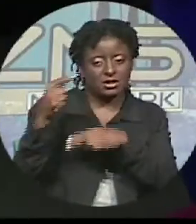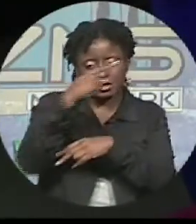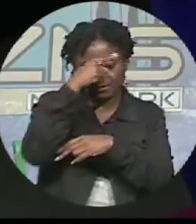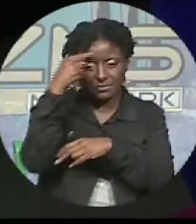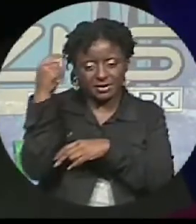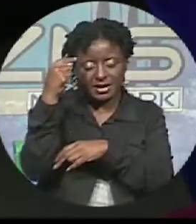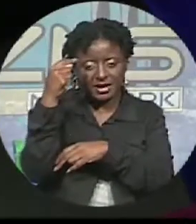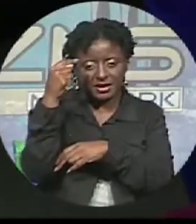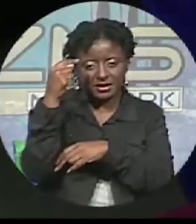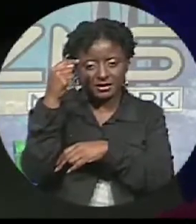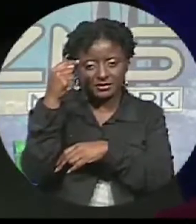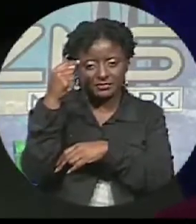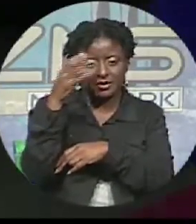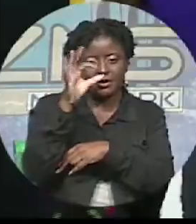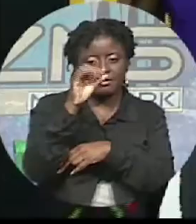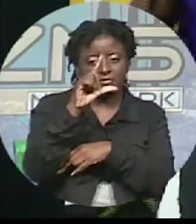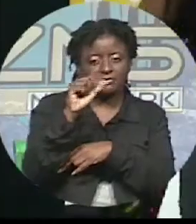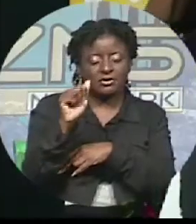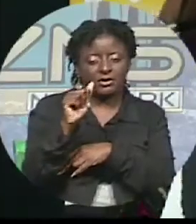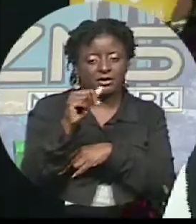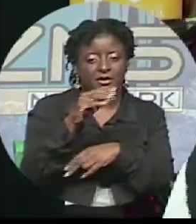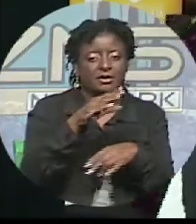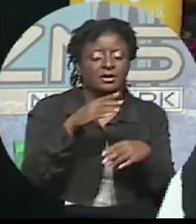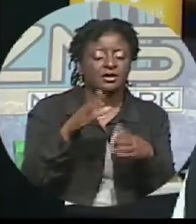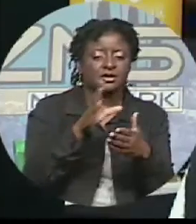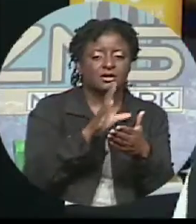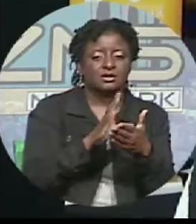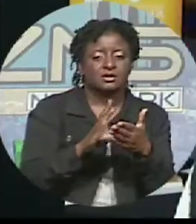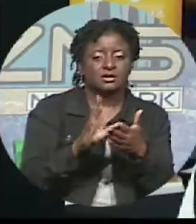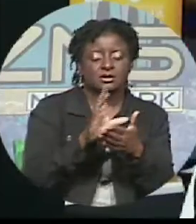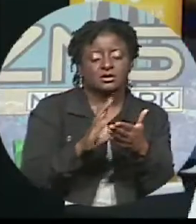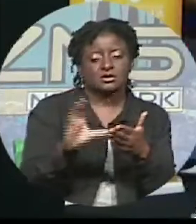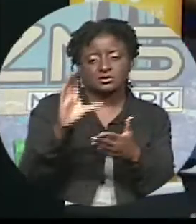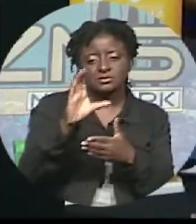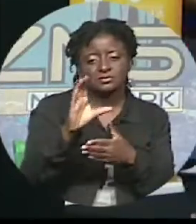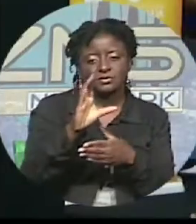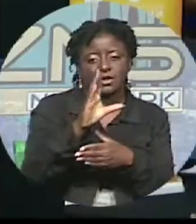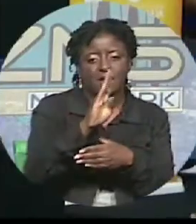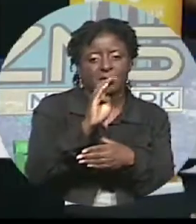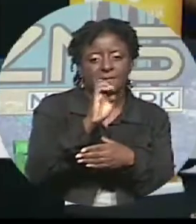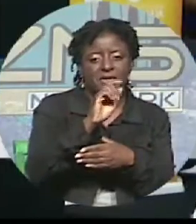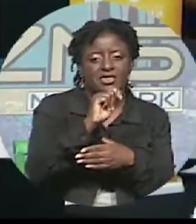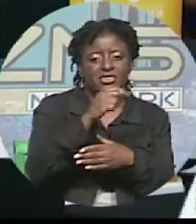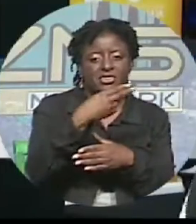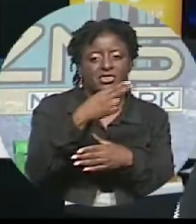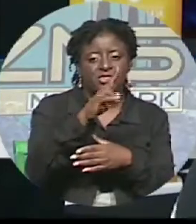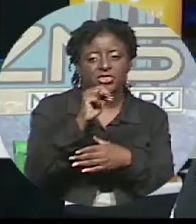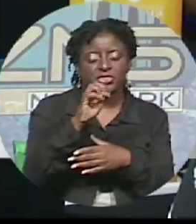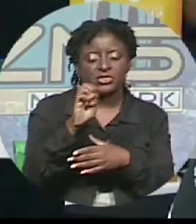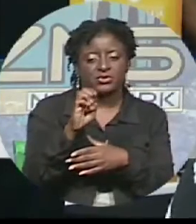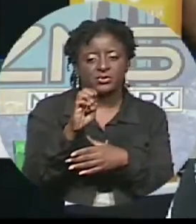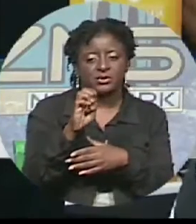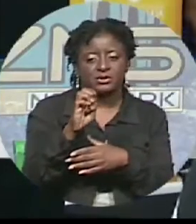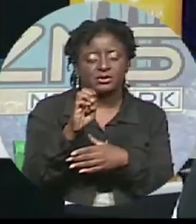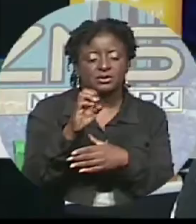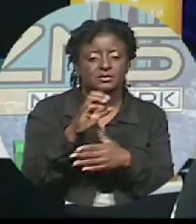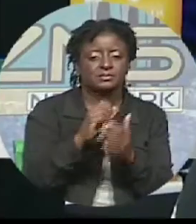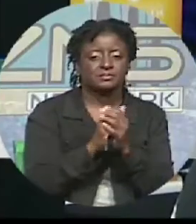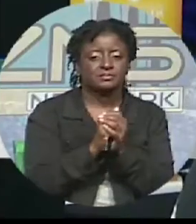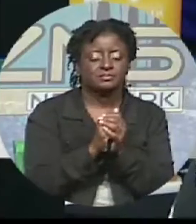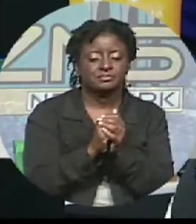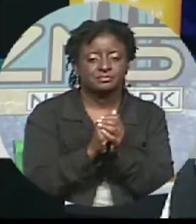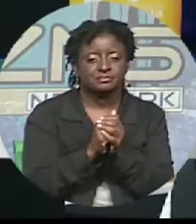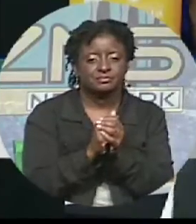University attended for the first time. We offer Division I sports, the only division. We have been featured in